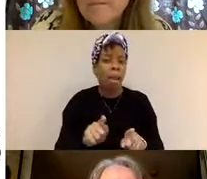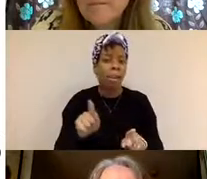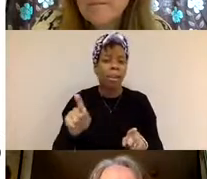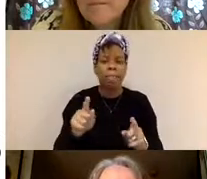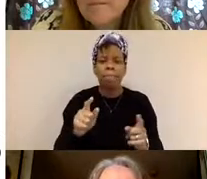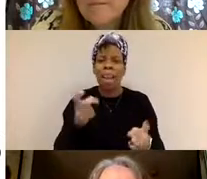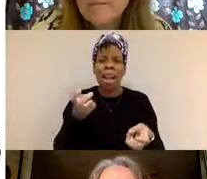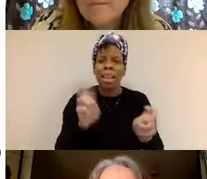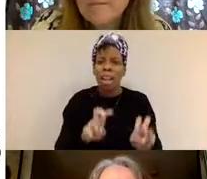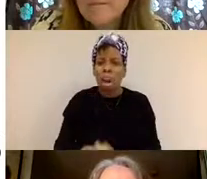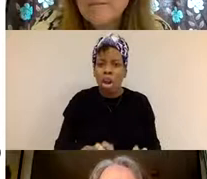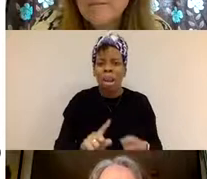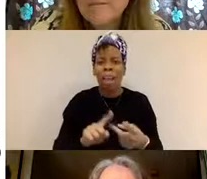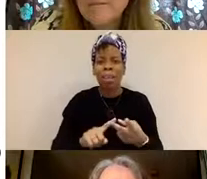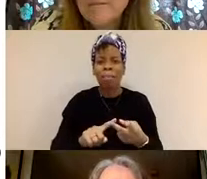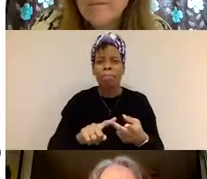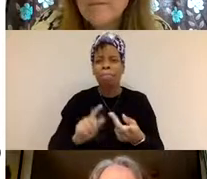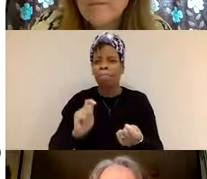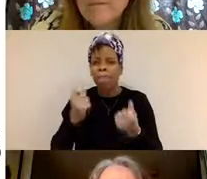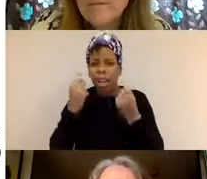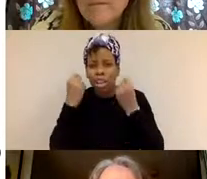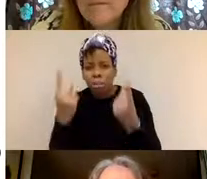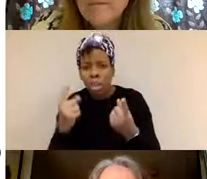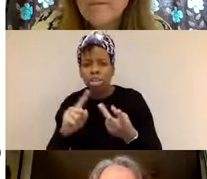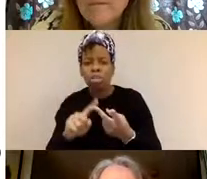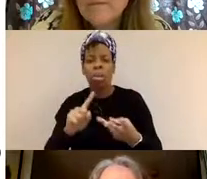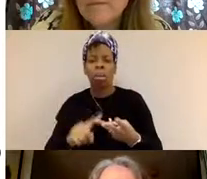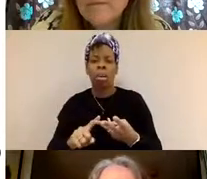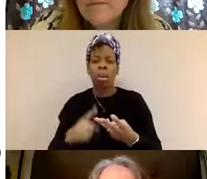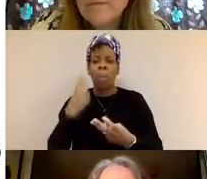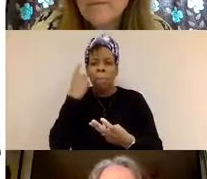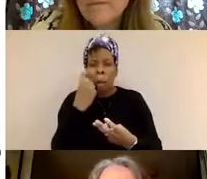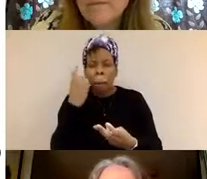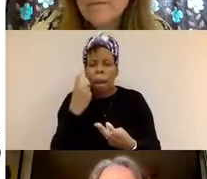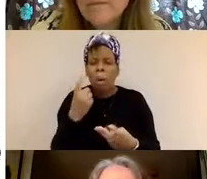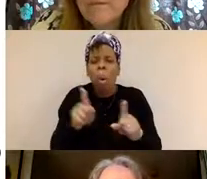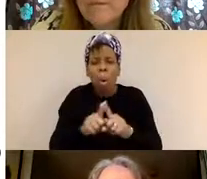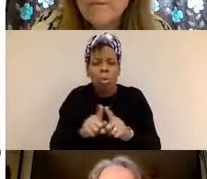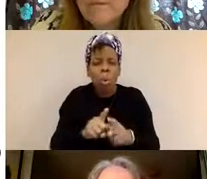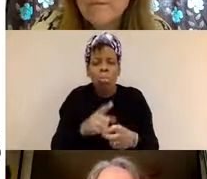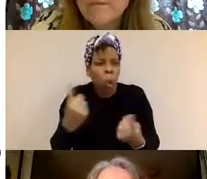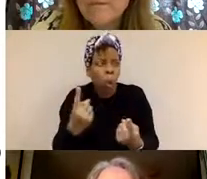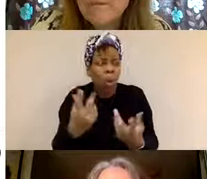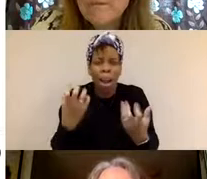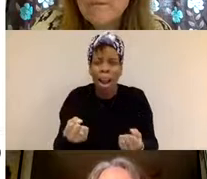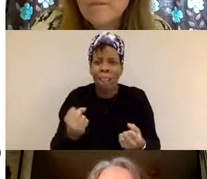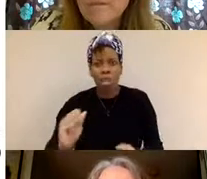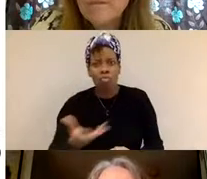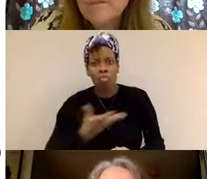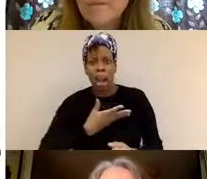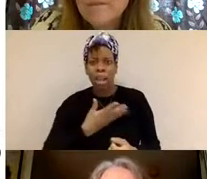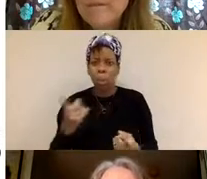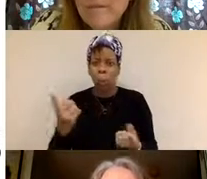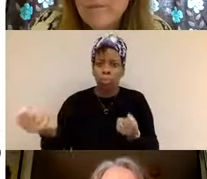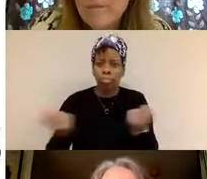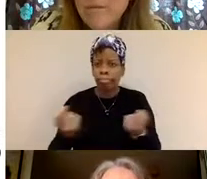cataloguing, interpretation, and really thinking about who has the authority to be interpreting these works.